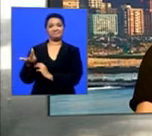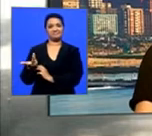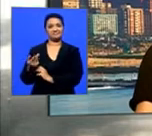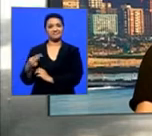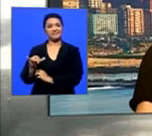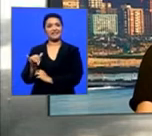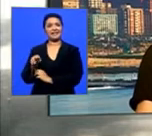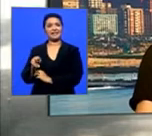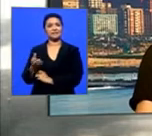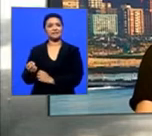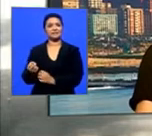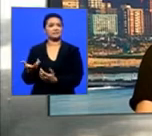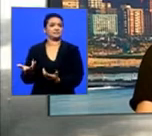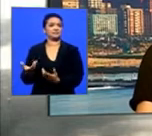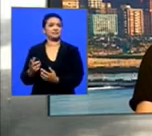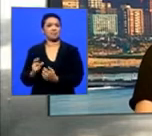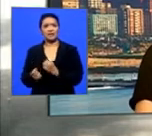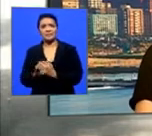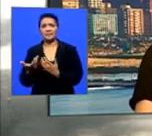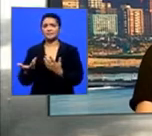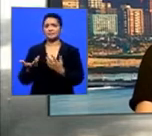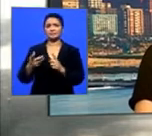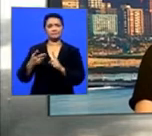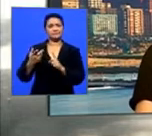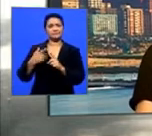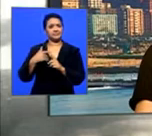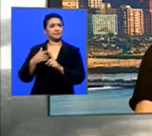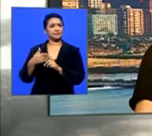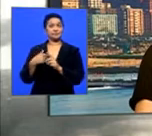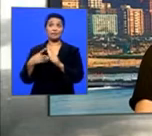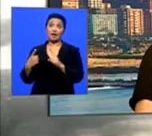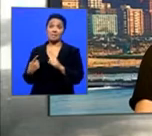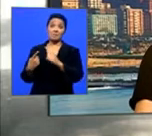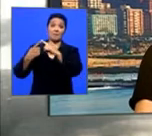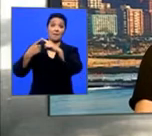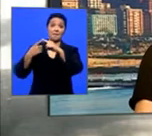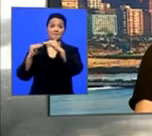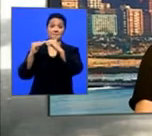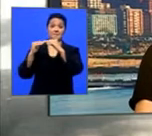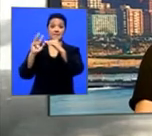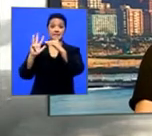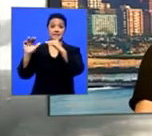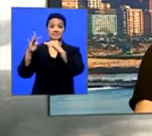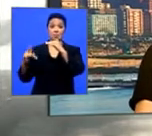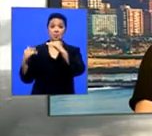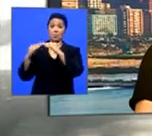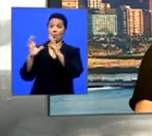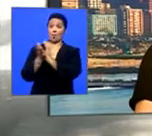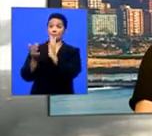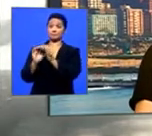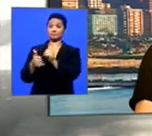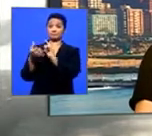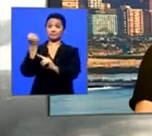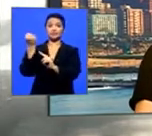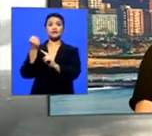people didn't know how far I'd fallen off the mark that I'd set in 96. Madiba